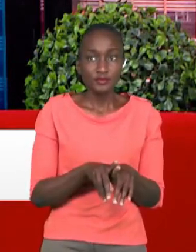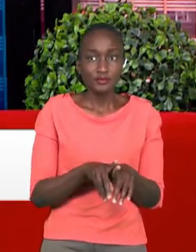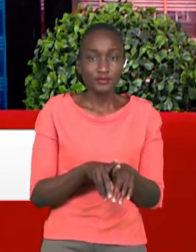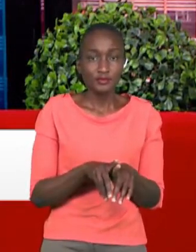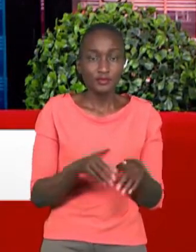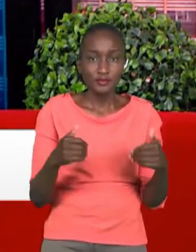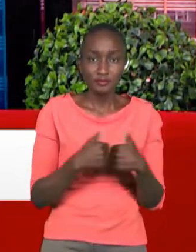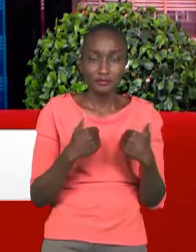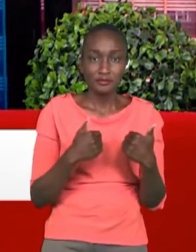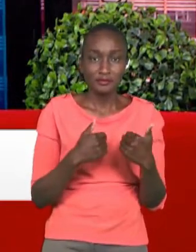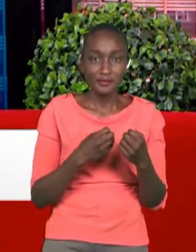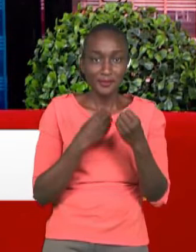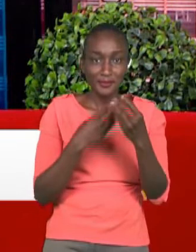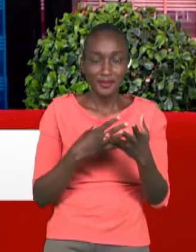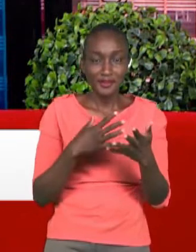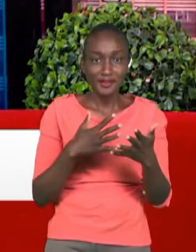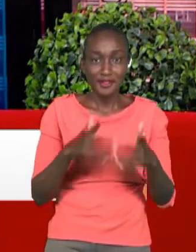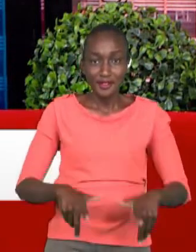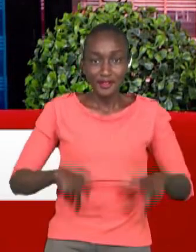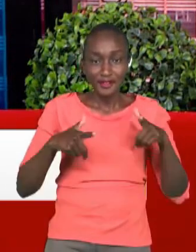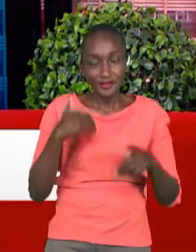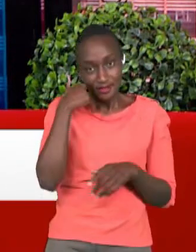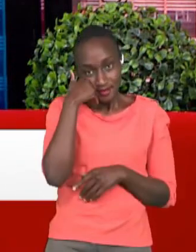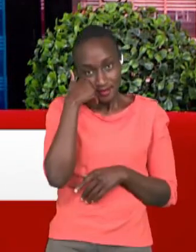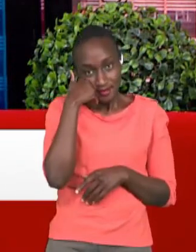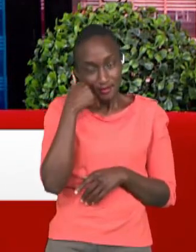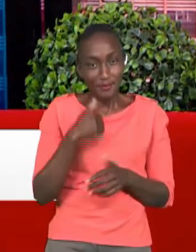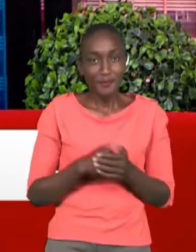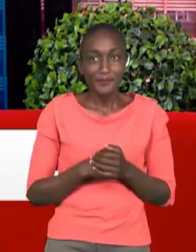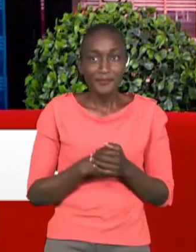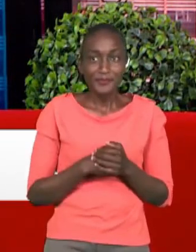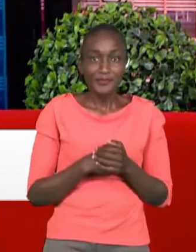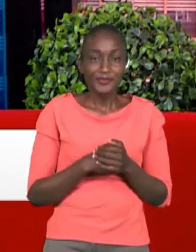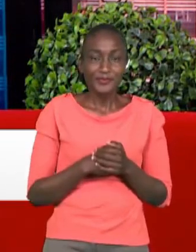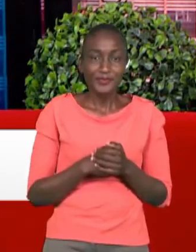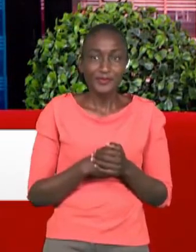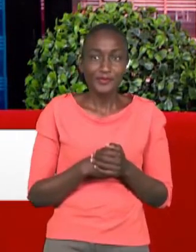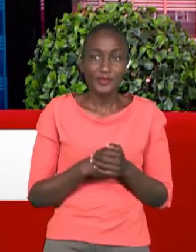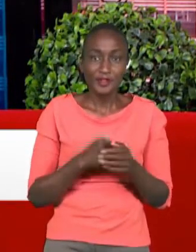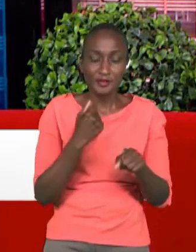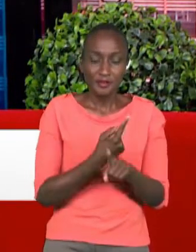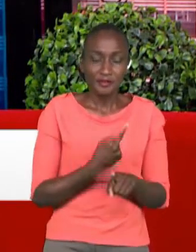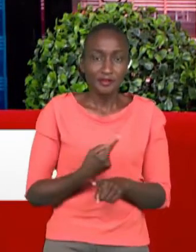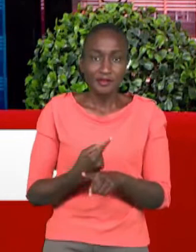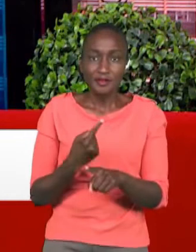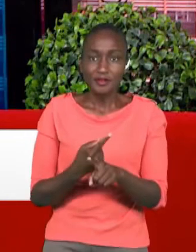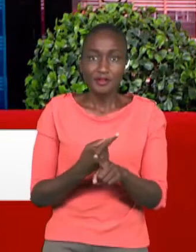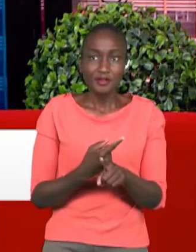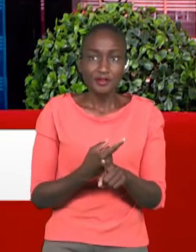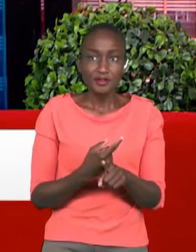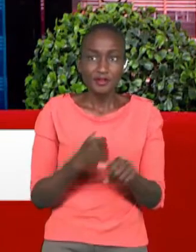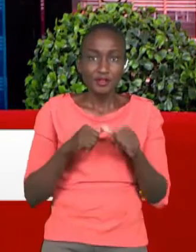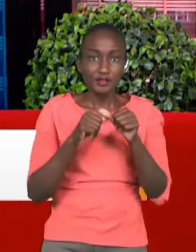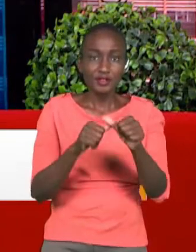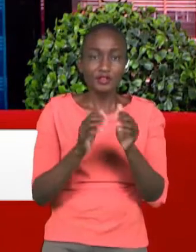happened. Yeah. You see many chronic problems like hormonal imbalance, or diabetes, asthma, kidney problem, you have to continue